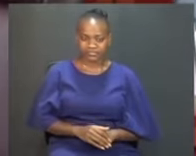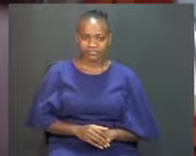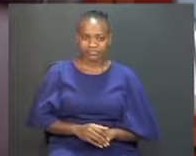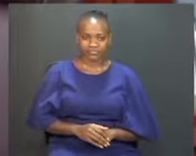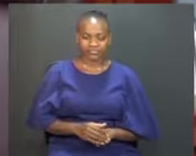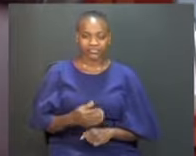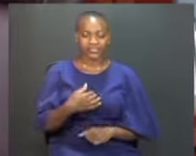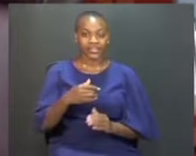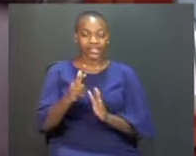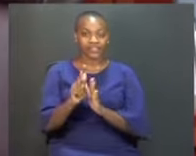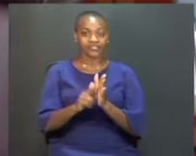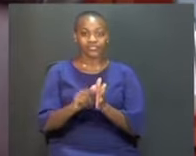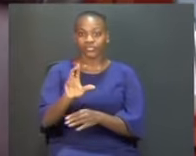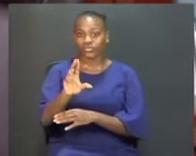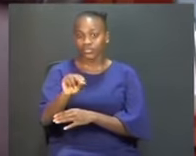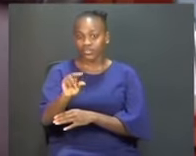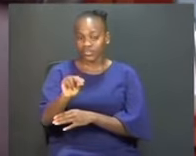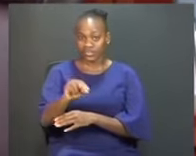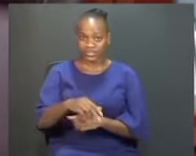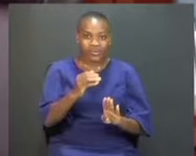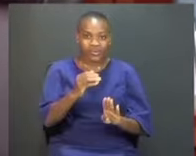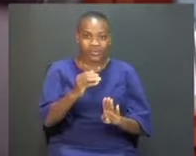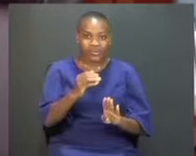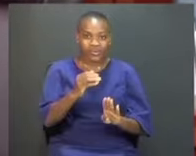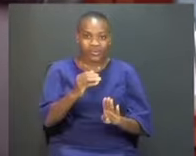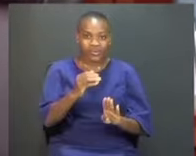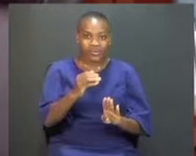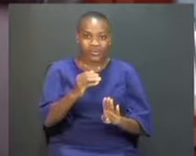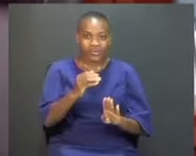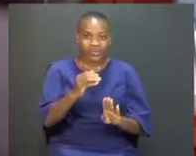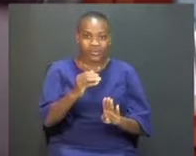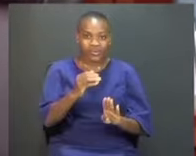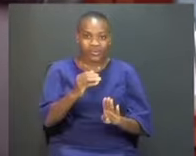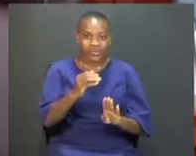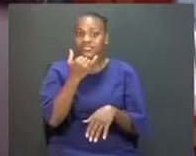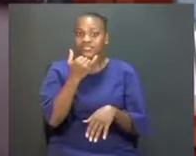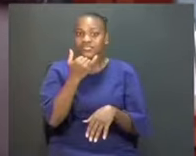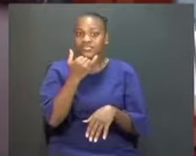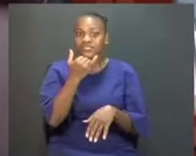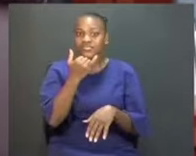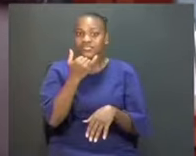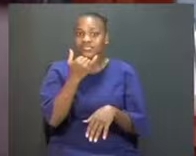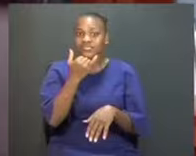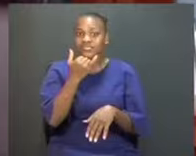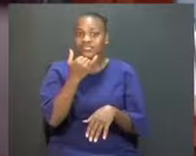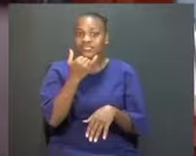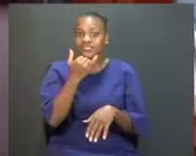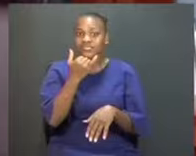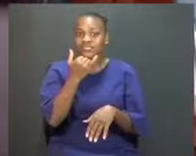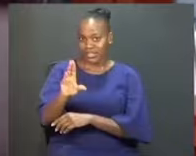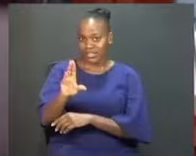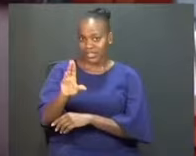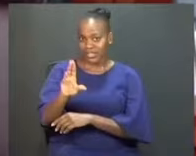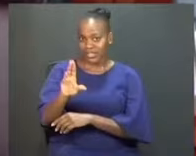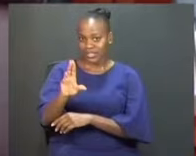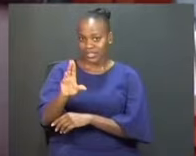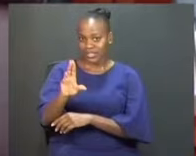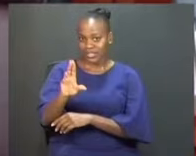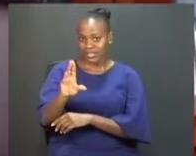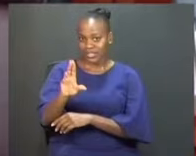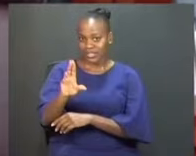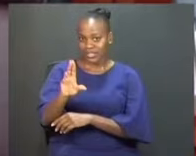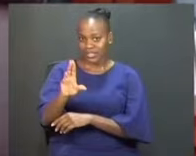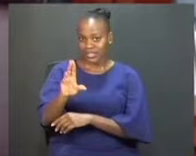Order 30, which describes, Order 30 says, an act or